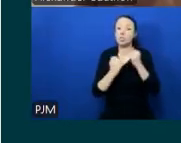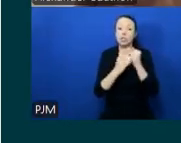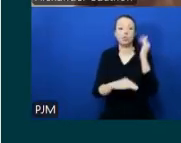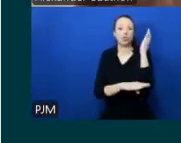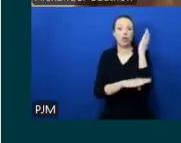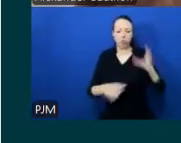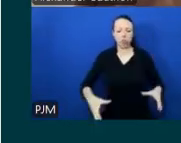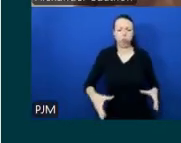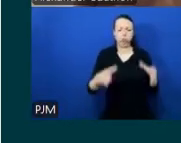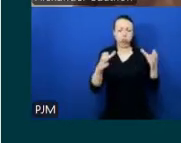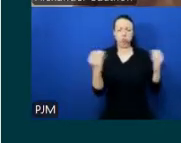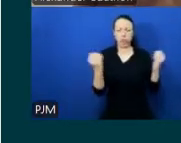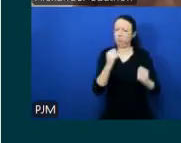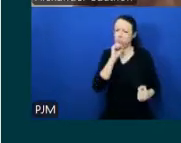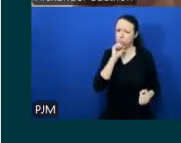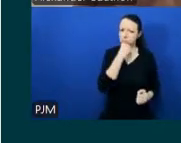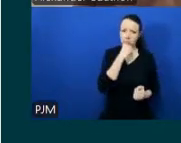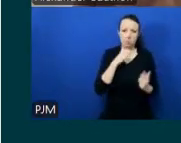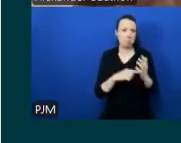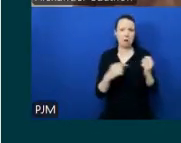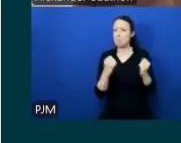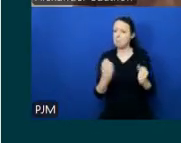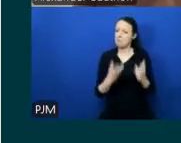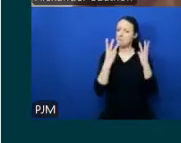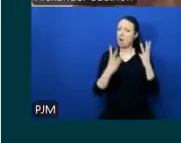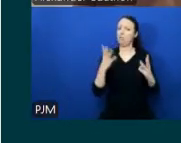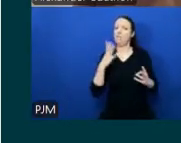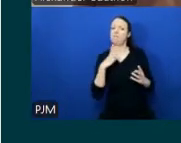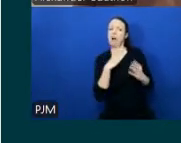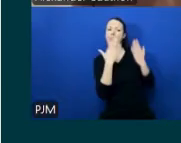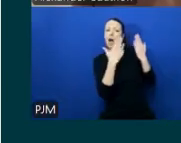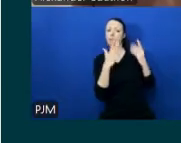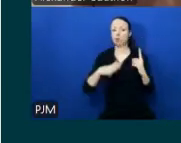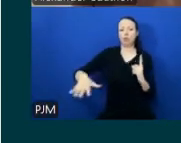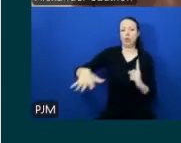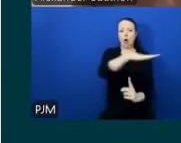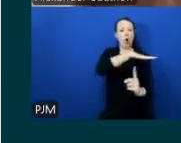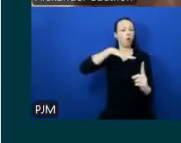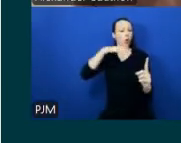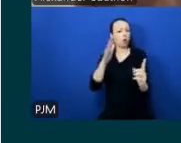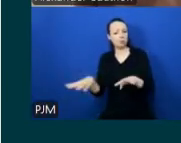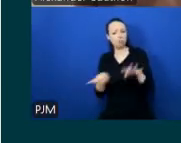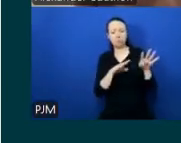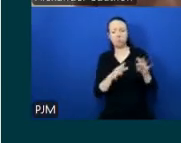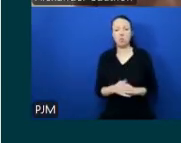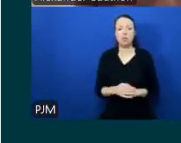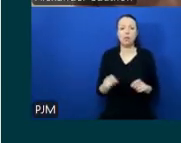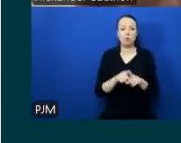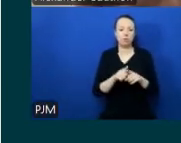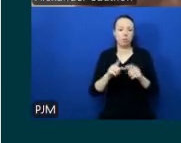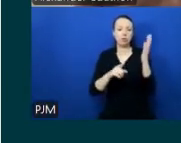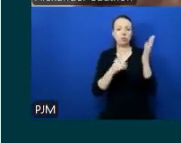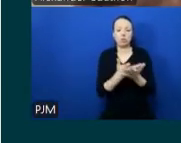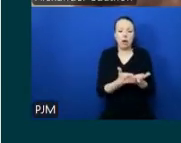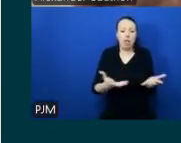they can be nourishing, they reduce heat islands. So this is just a graphic about a summary of what I've just